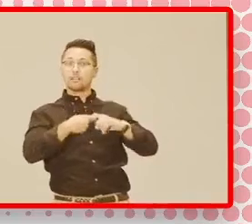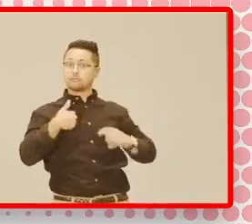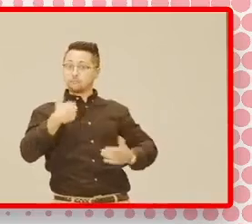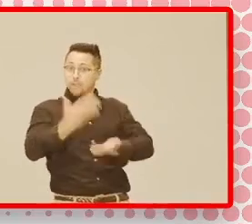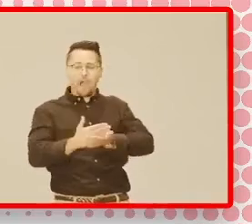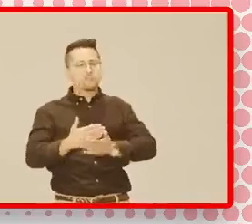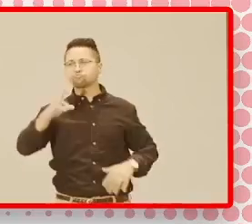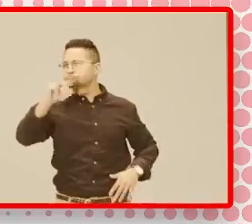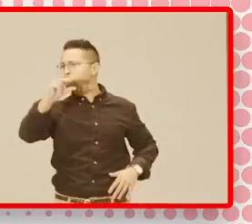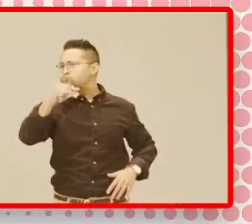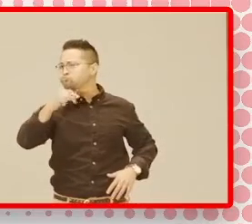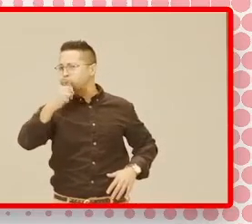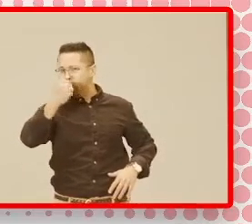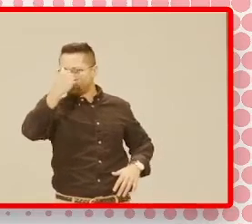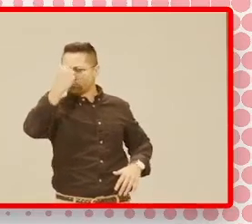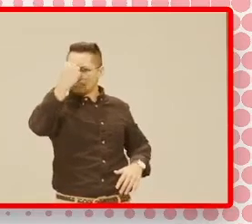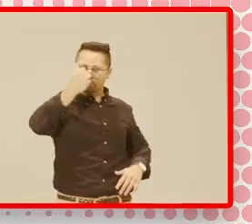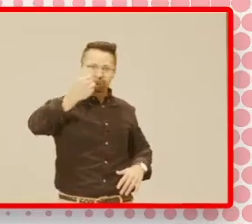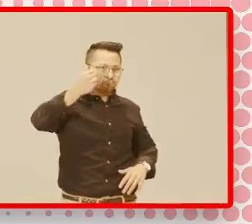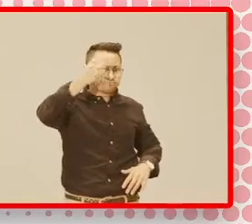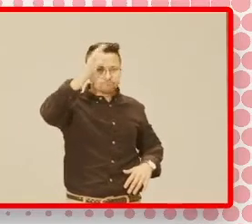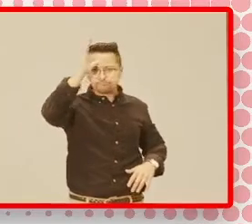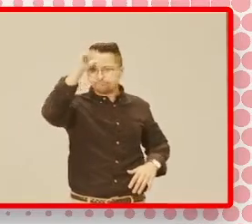why don't I quit?